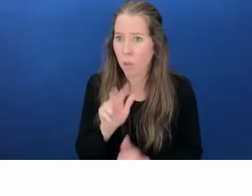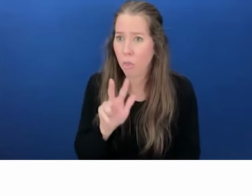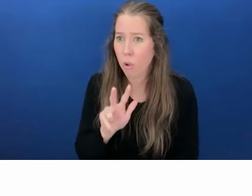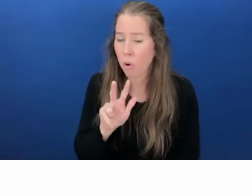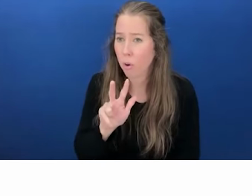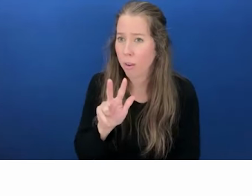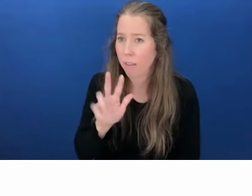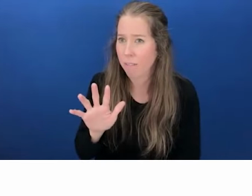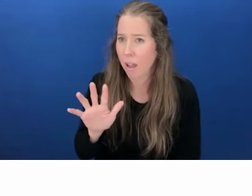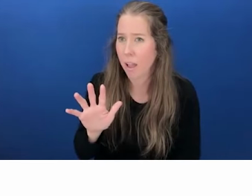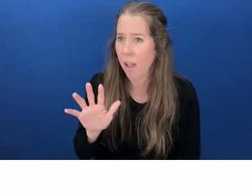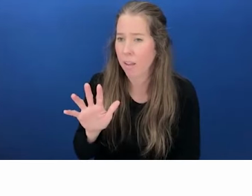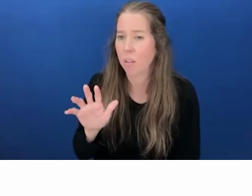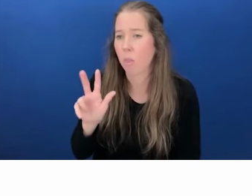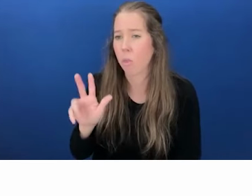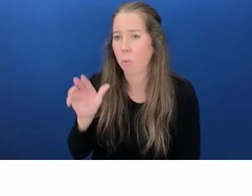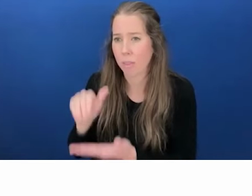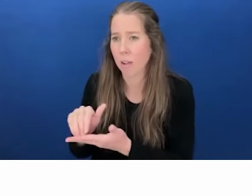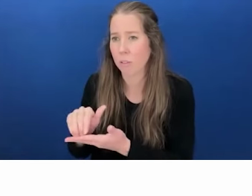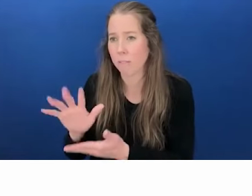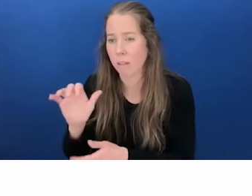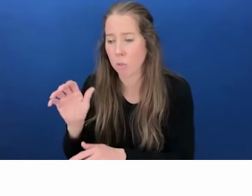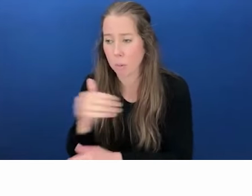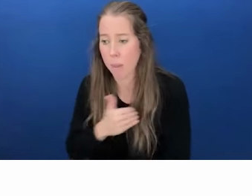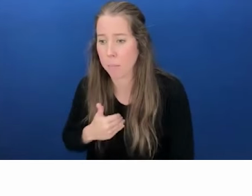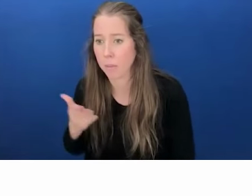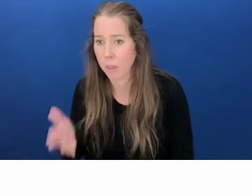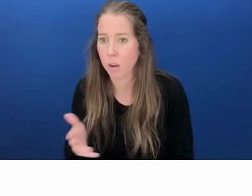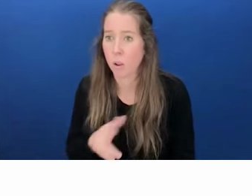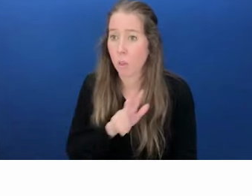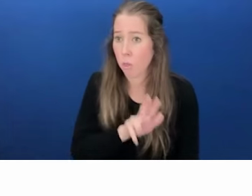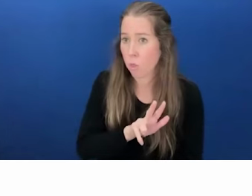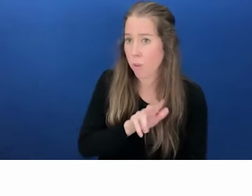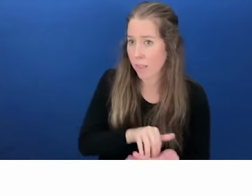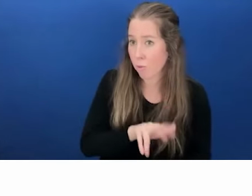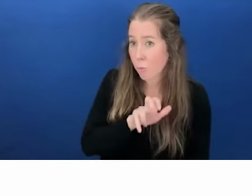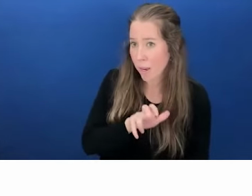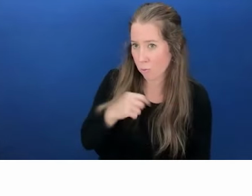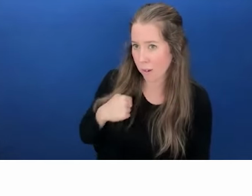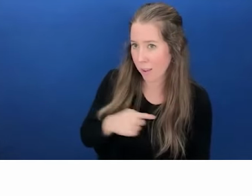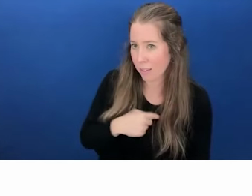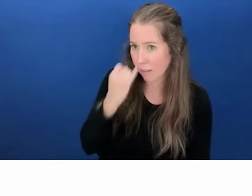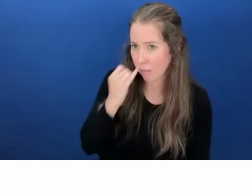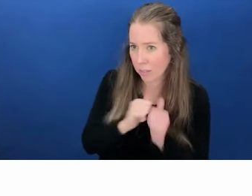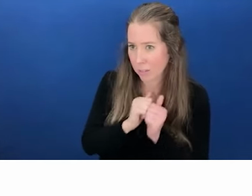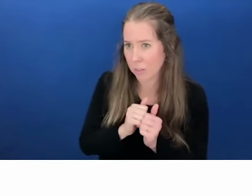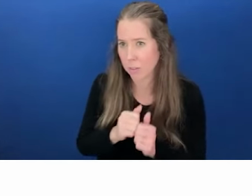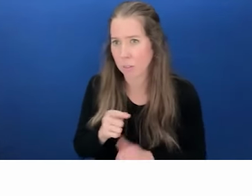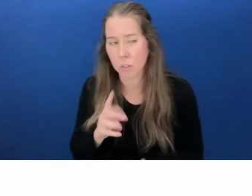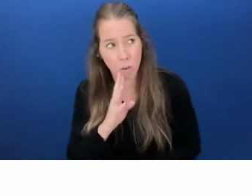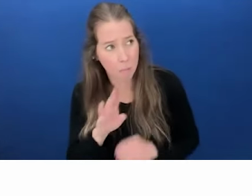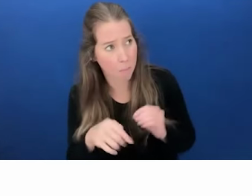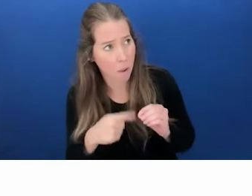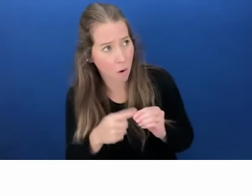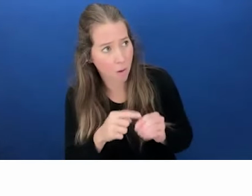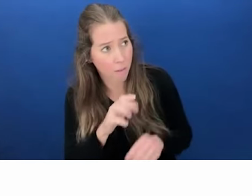of their members and there are 3,300 of us, if we put us together. What are we talking about? Are you talking just Fresno City or are you talking? No, entire